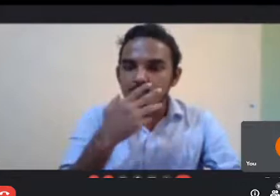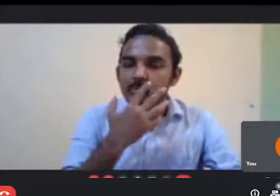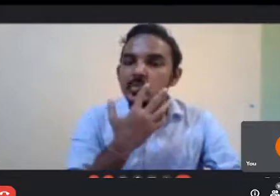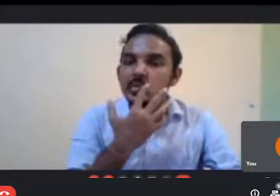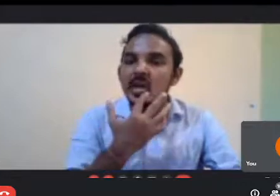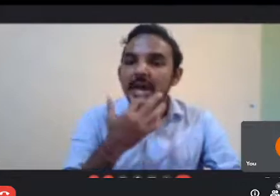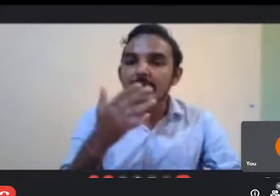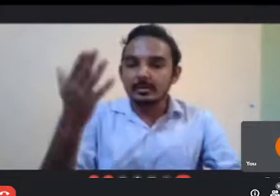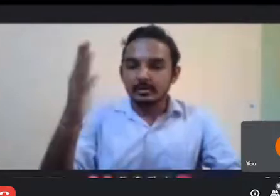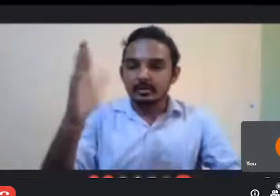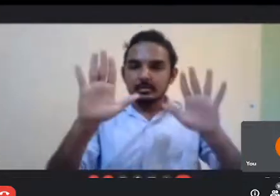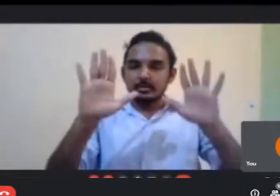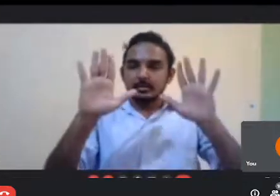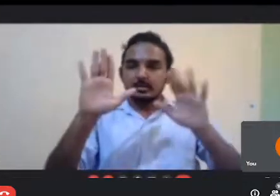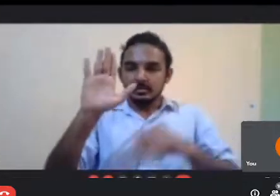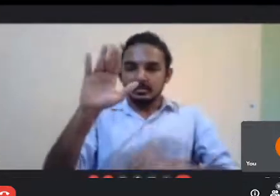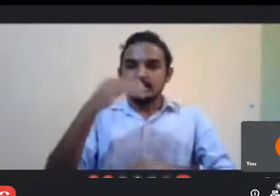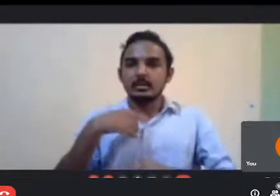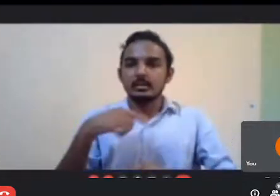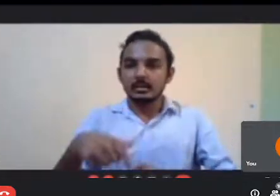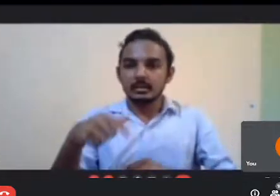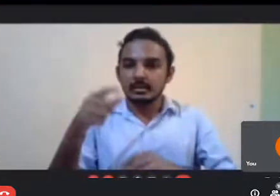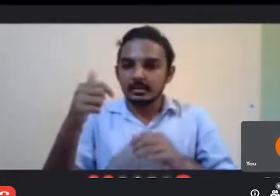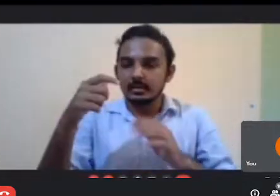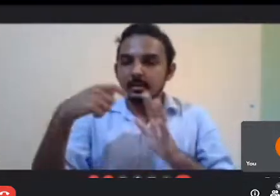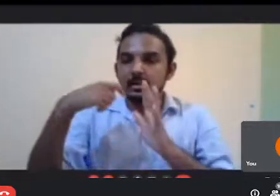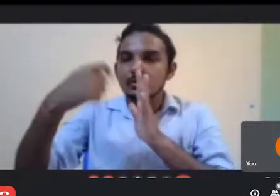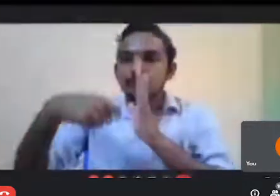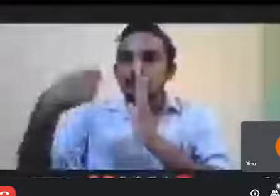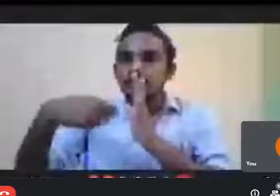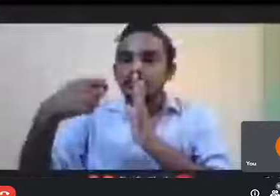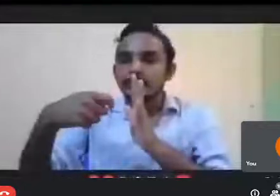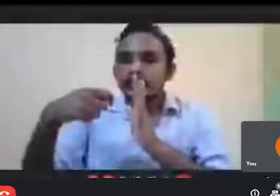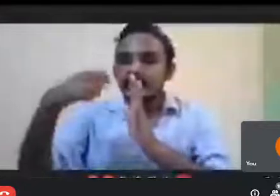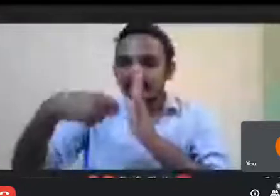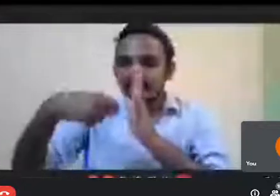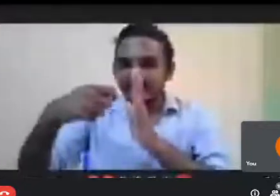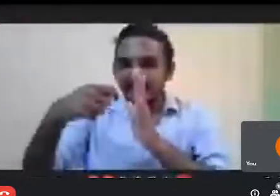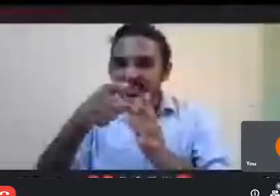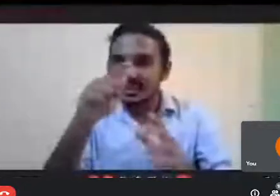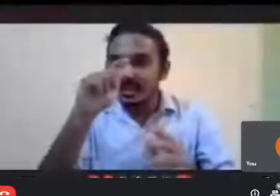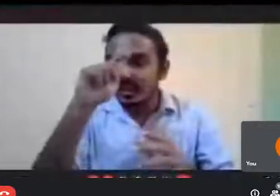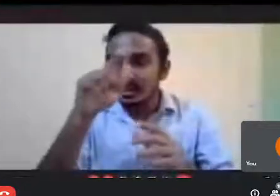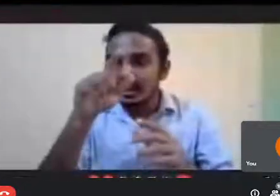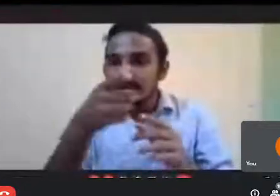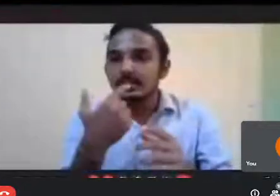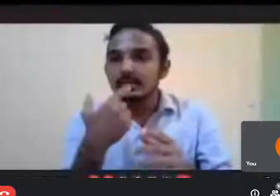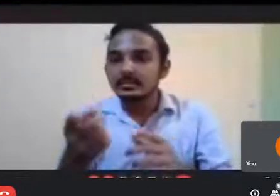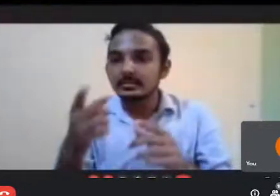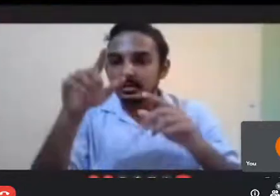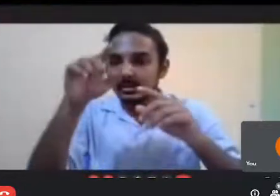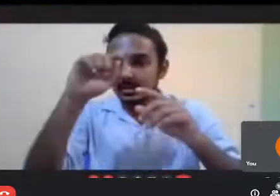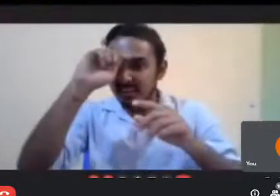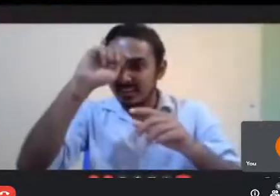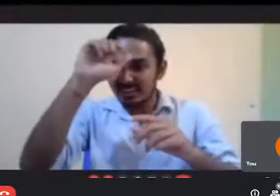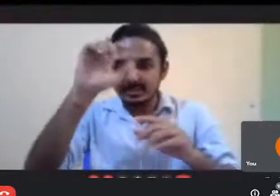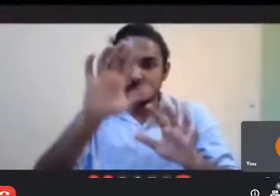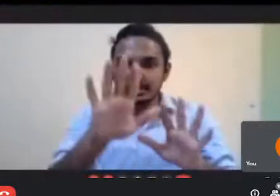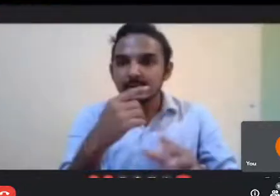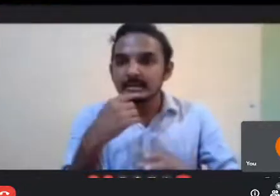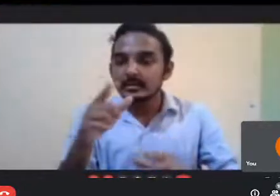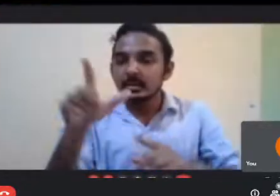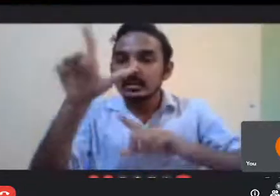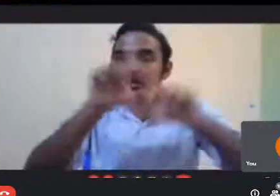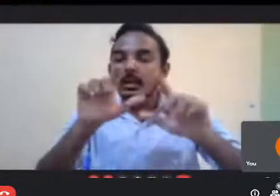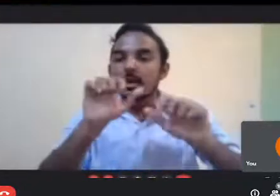can you see? Nirav is saying over here the project where the English, you're asking